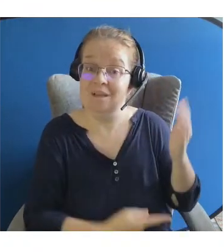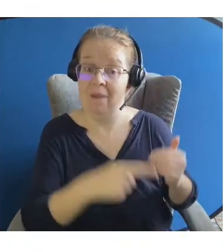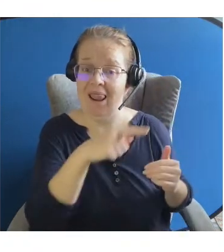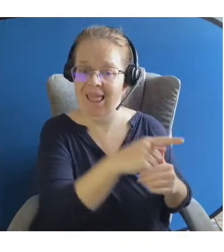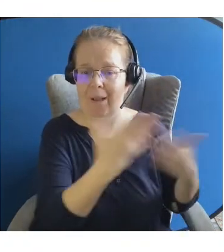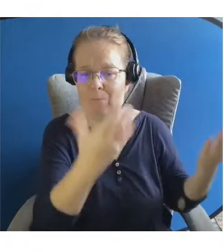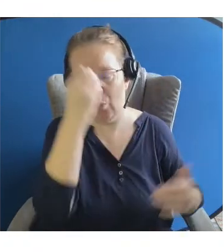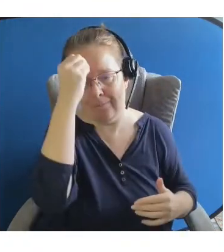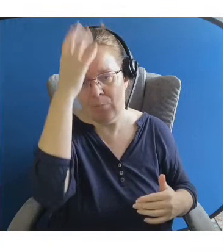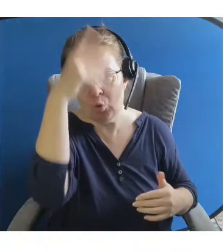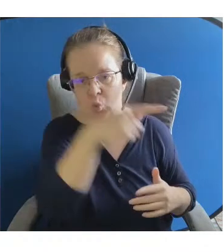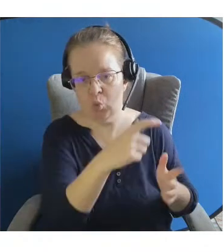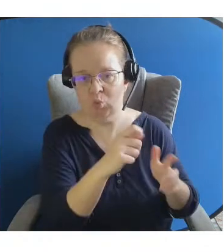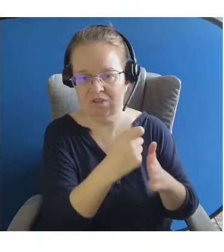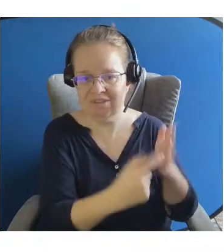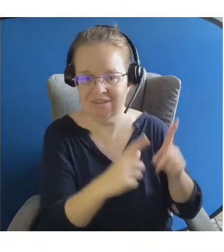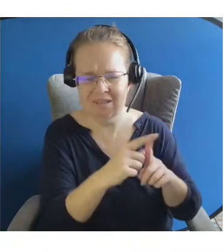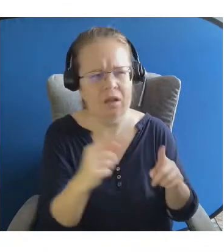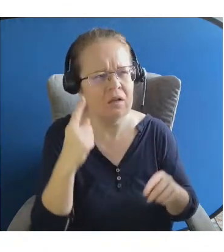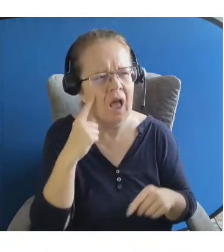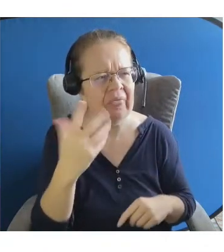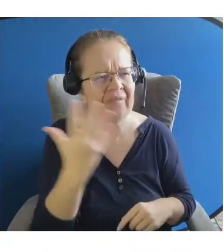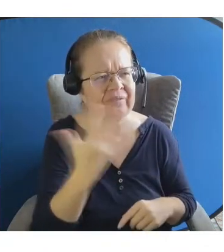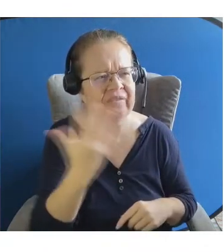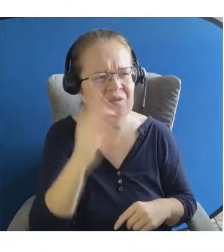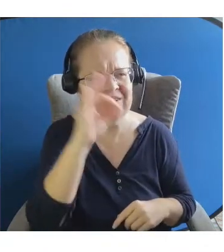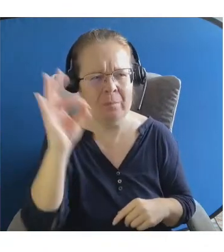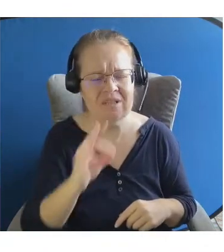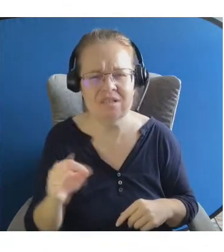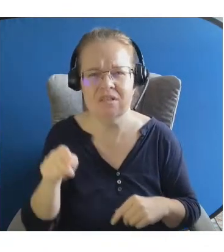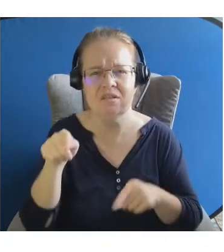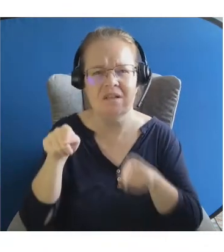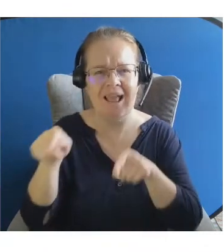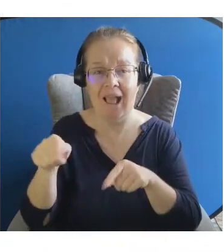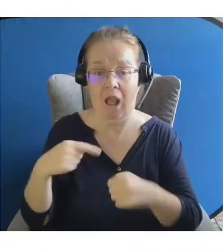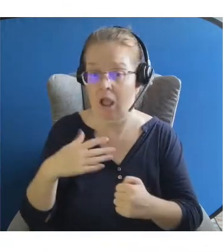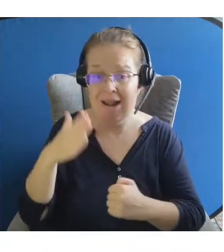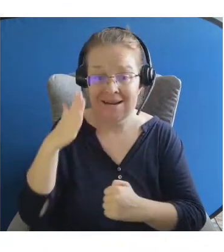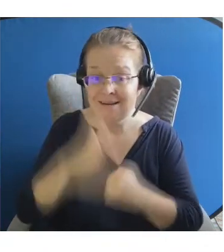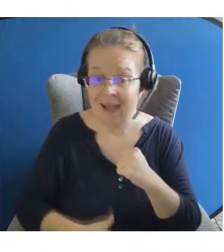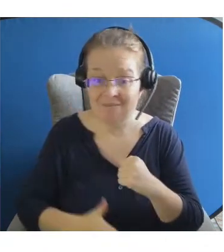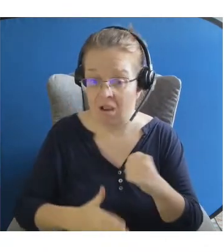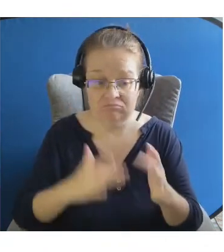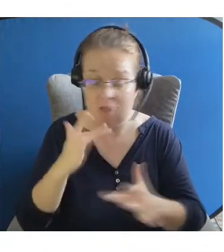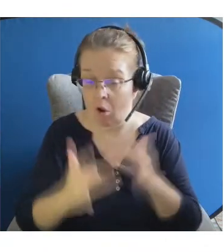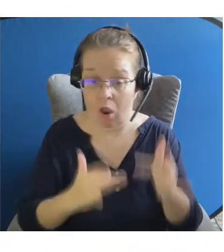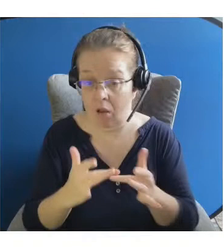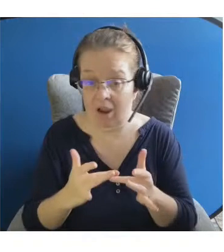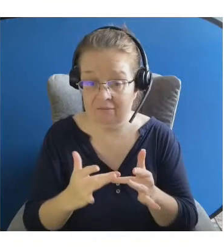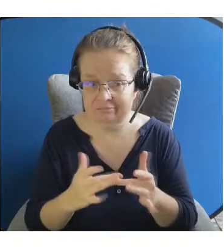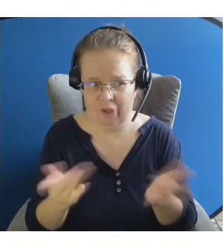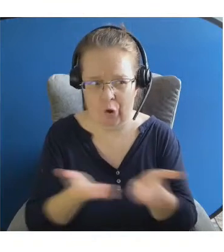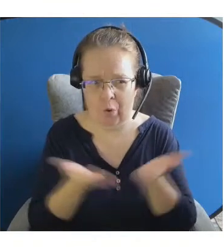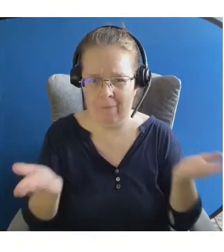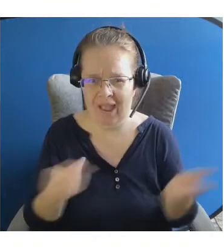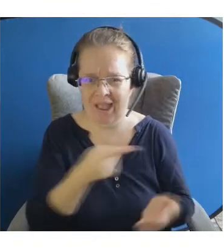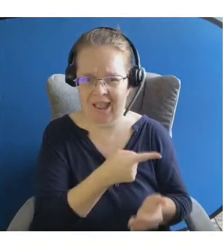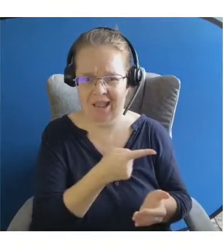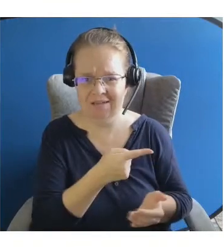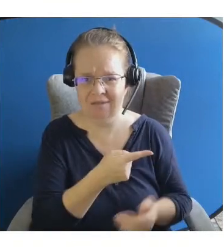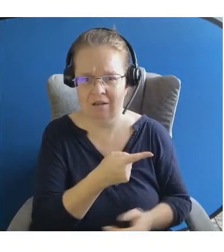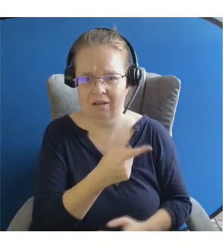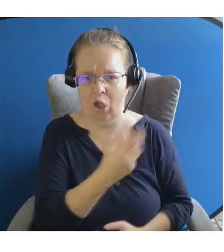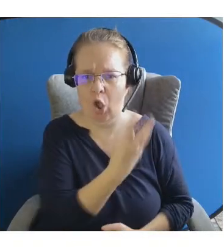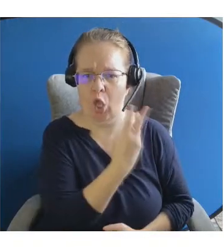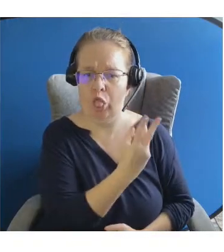an estimated 15% of disabled people having never been online, when you compare that with 3%